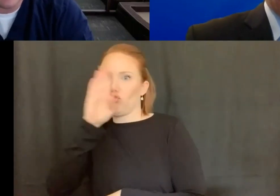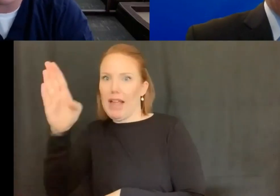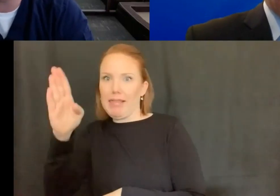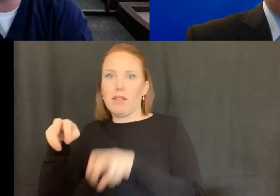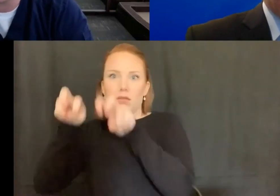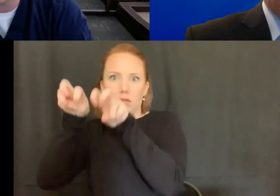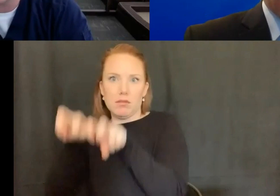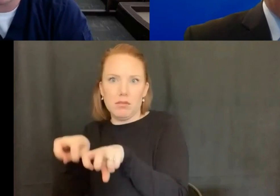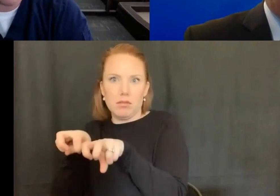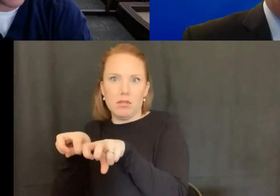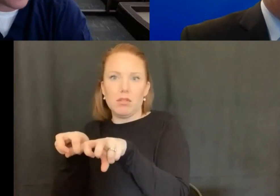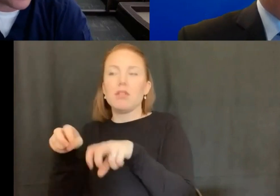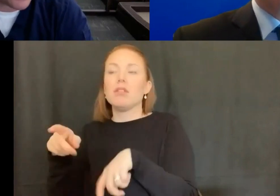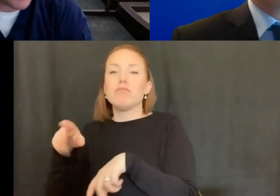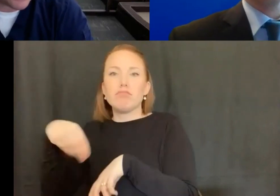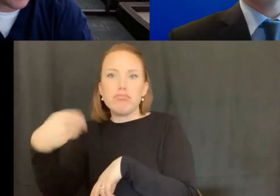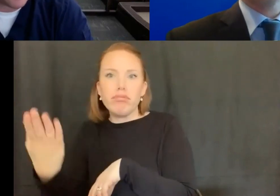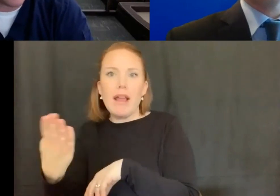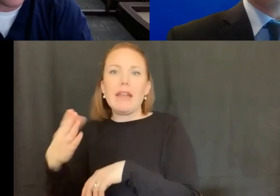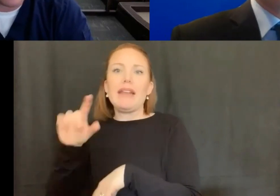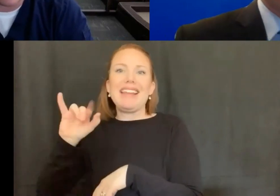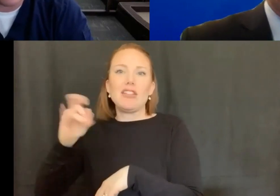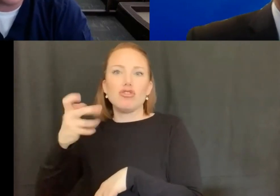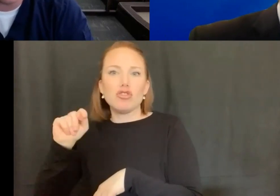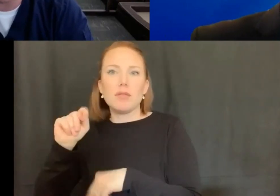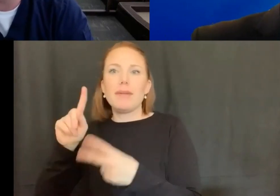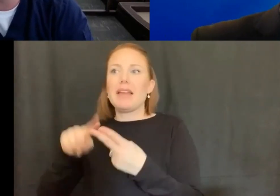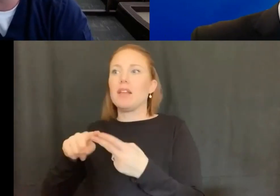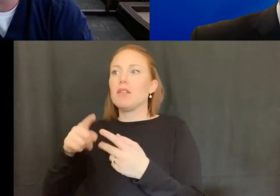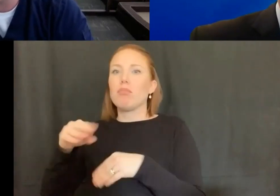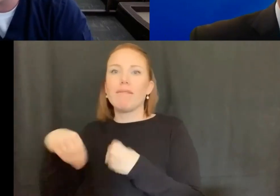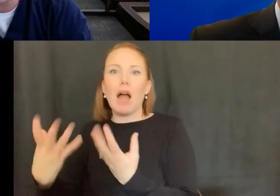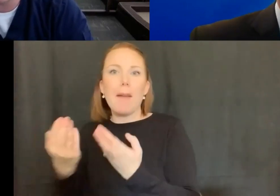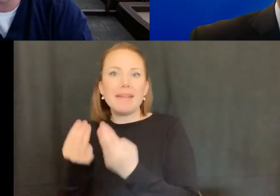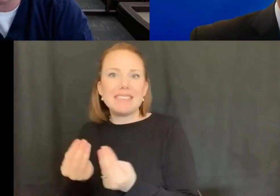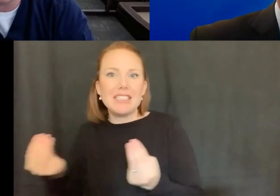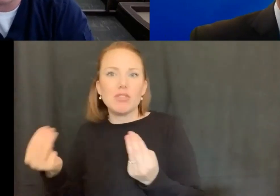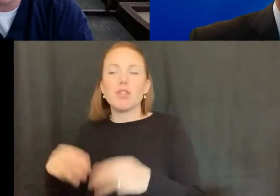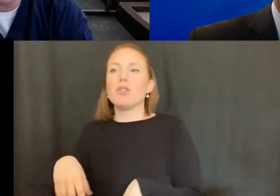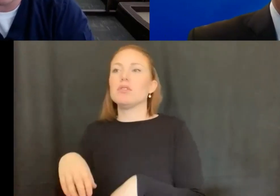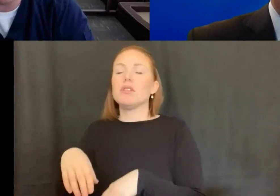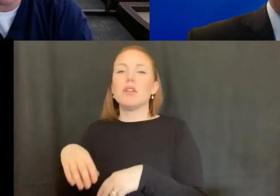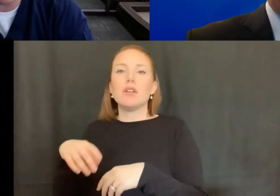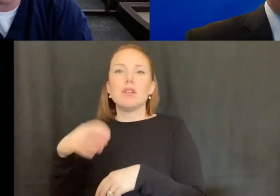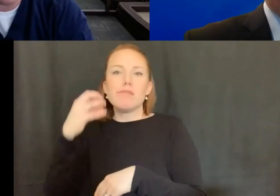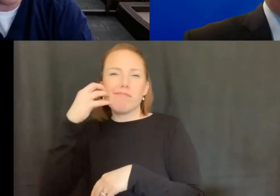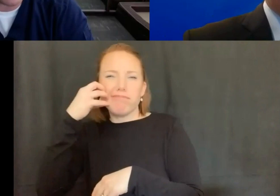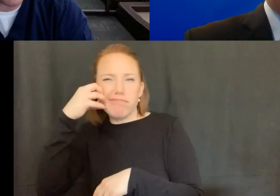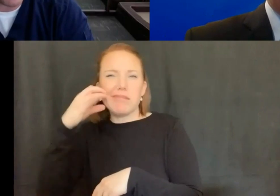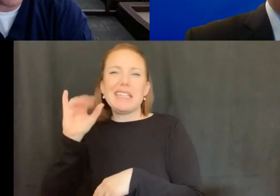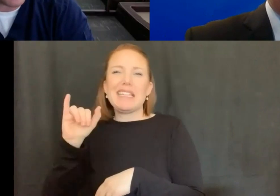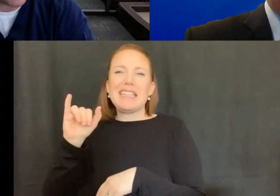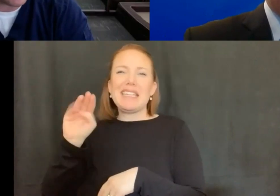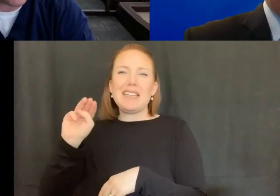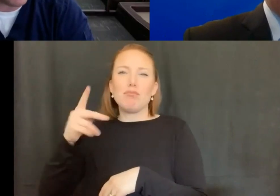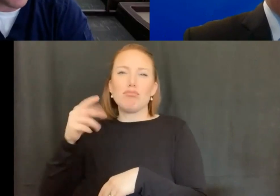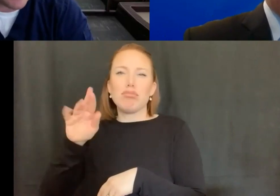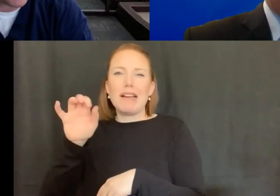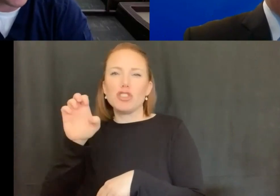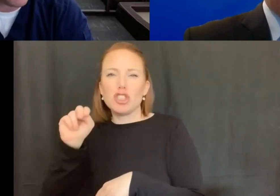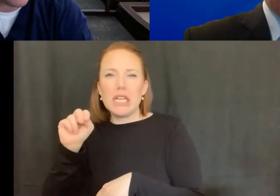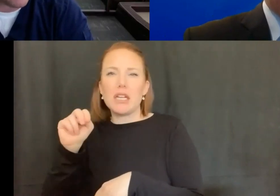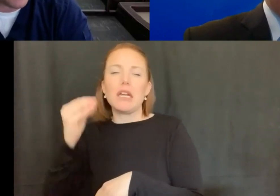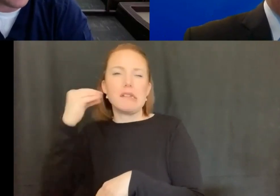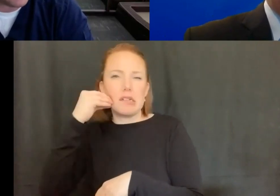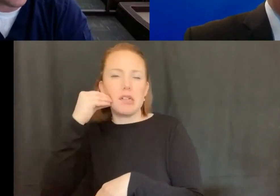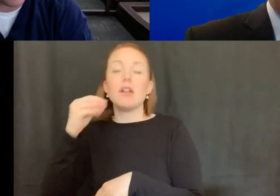procedures, handing us instruments, getting materials ready to apply, taking impressions. But the big difference between the two is going to be